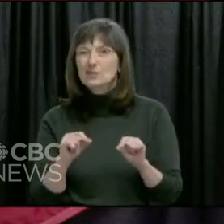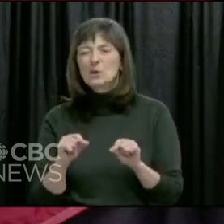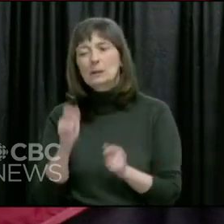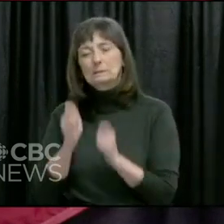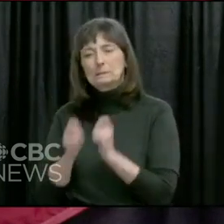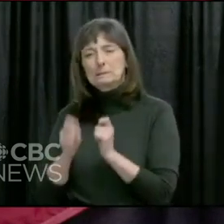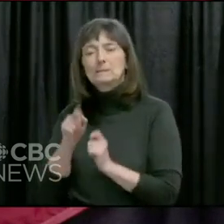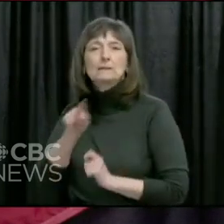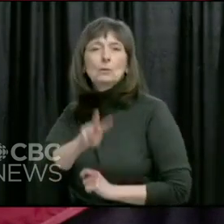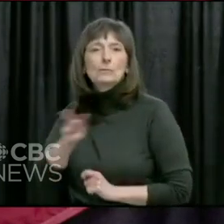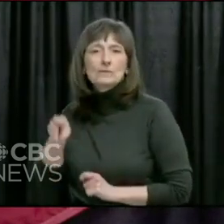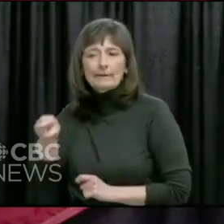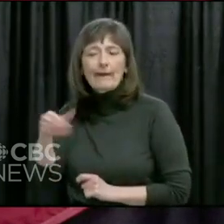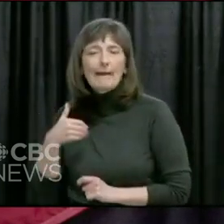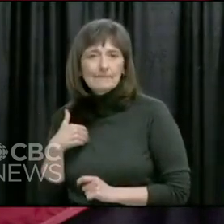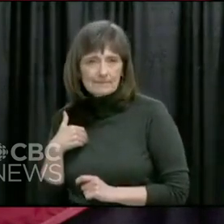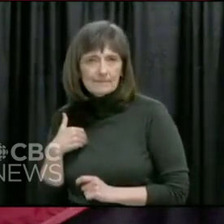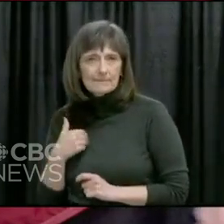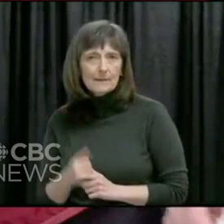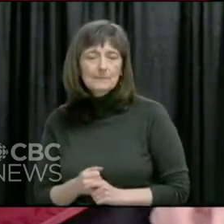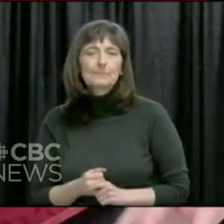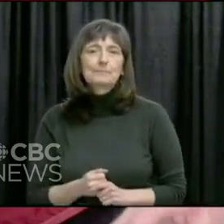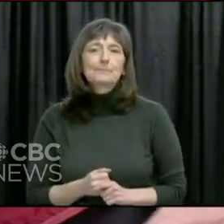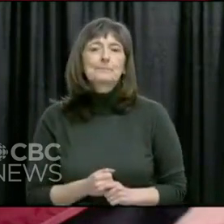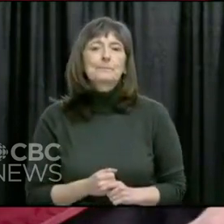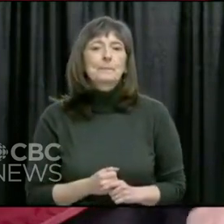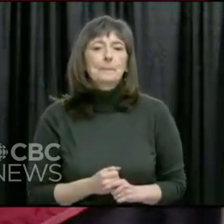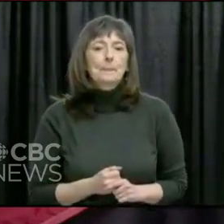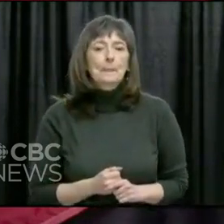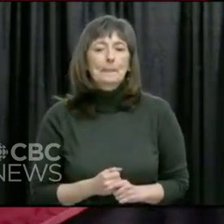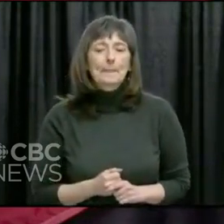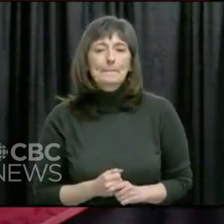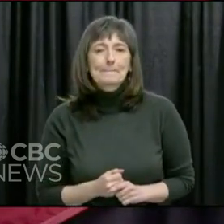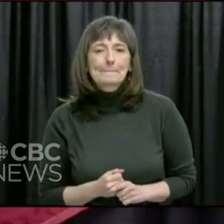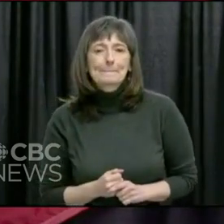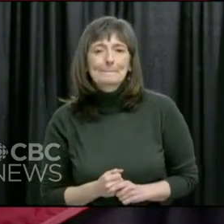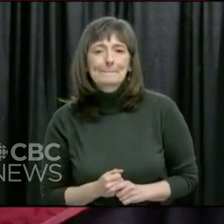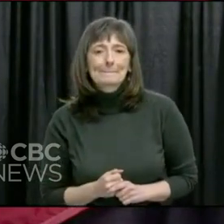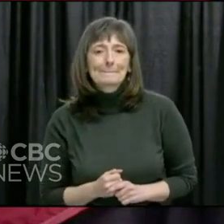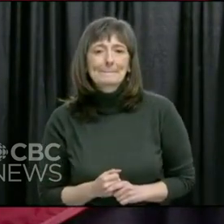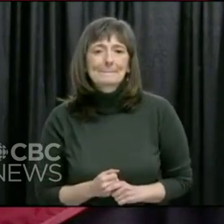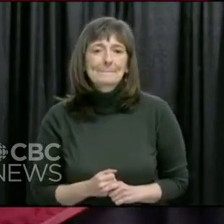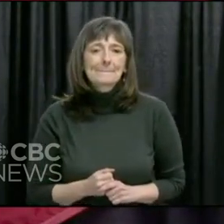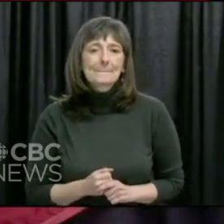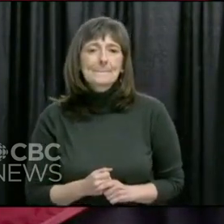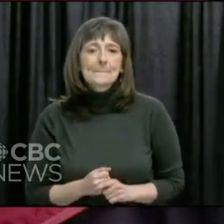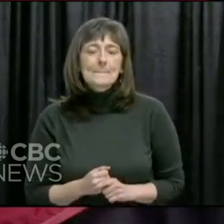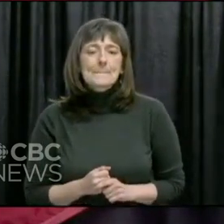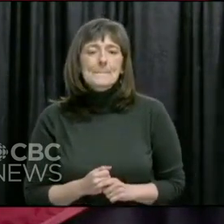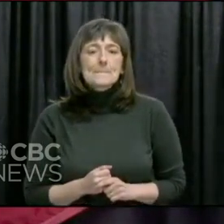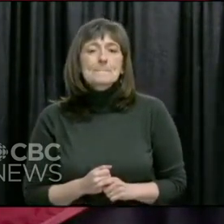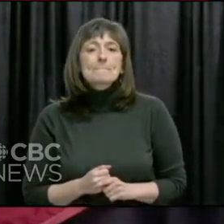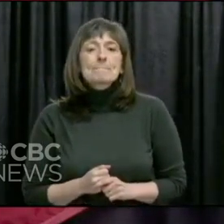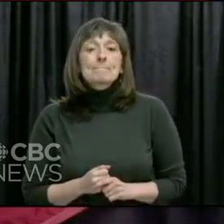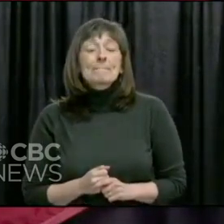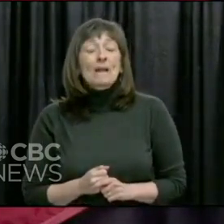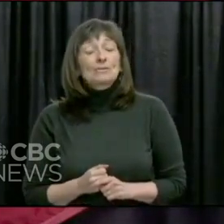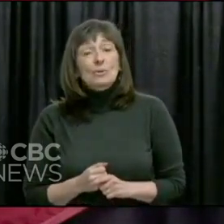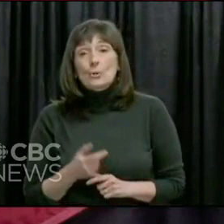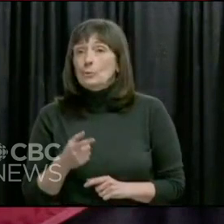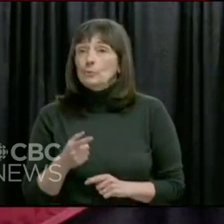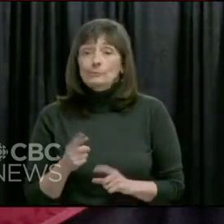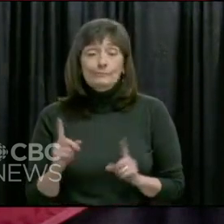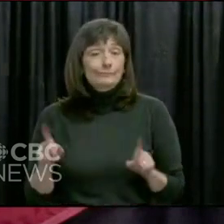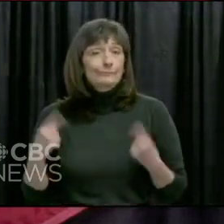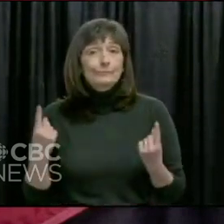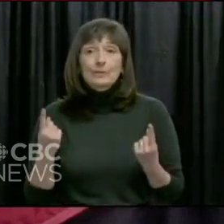MCP and to support some of the other services that are attached to it. As we have said from day one, we are doing everything that we